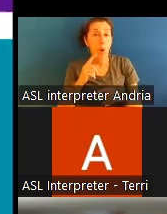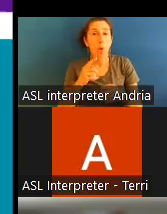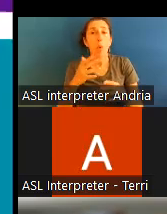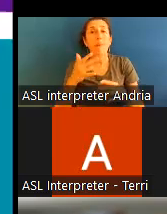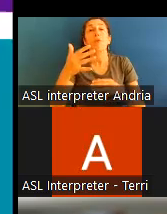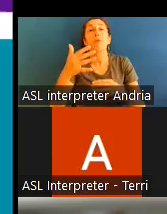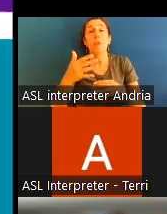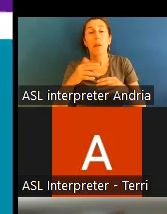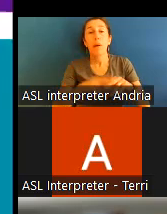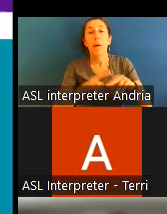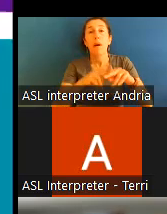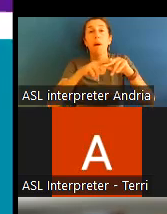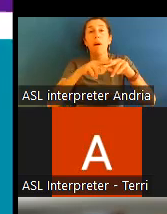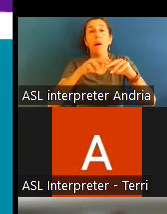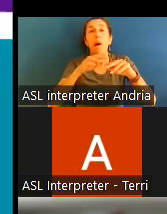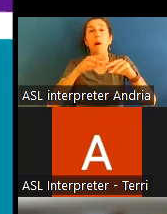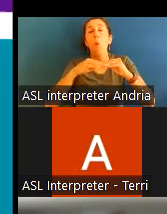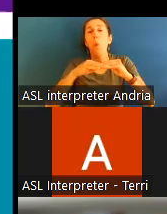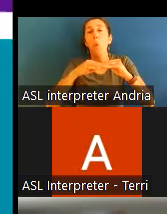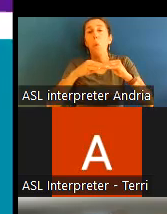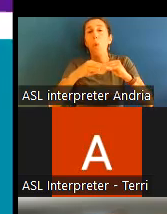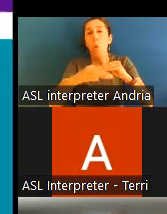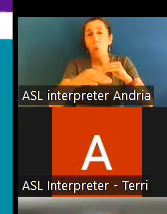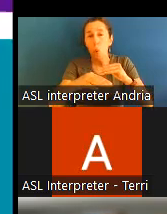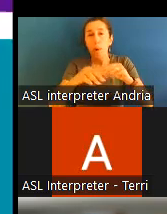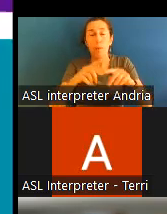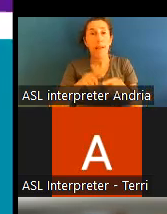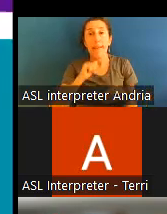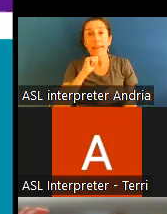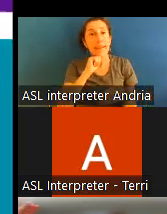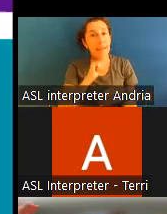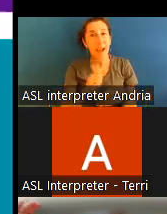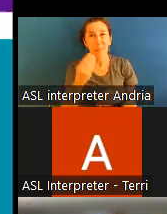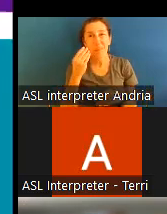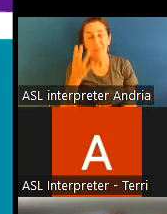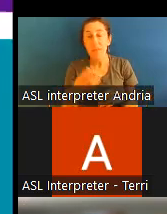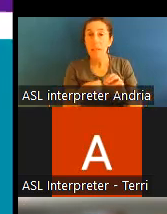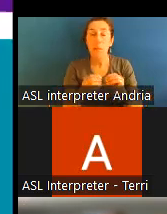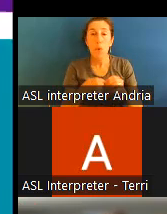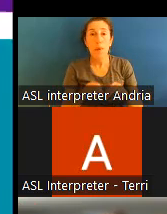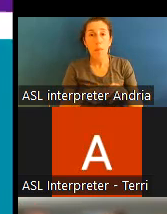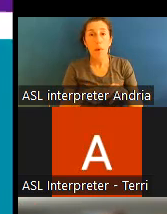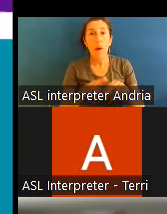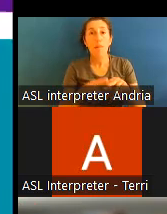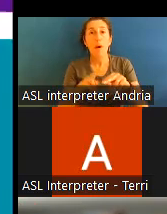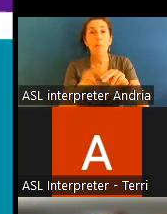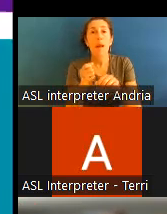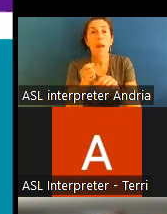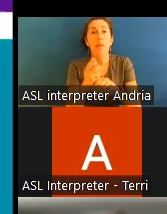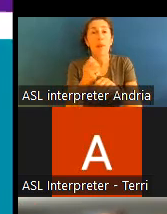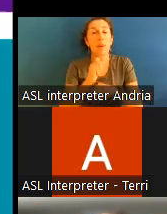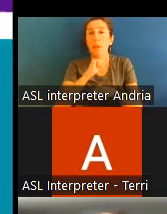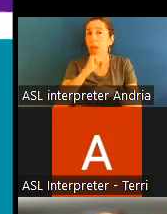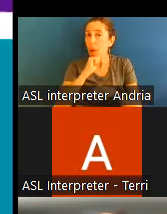some point. If it's not going to come back down, at least it'll level off. It's not leveling off. The numbers are continuing to go up.